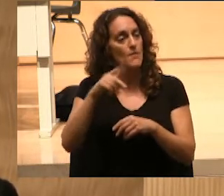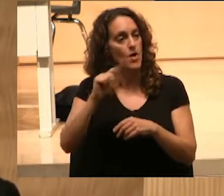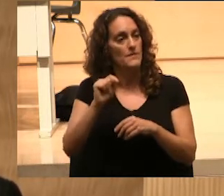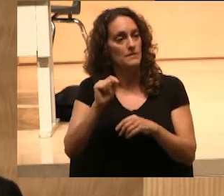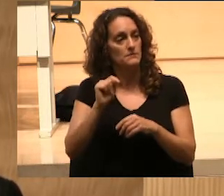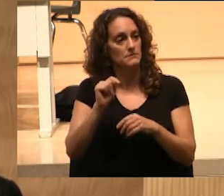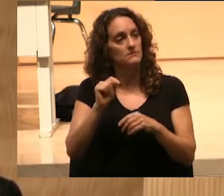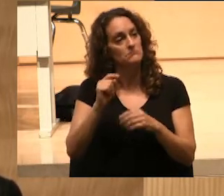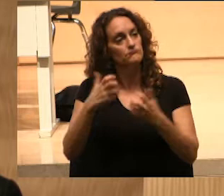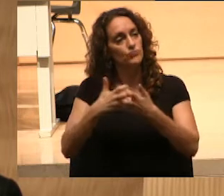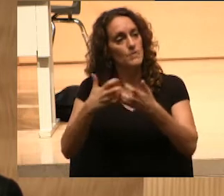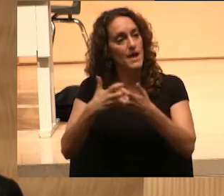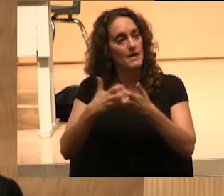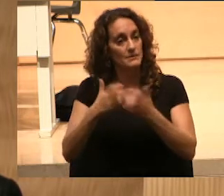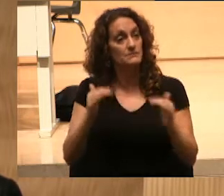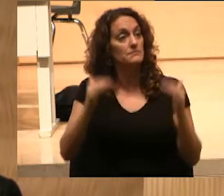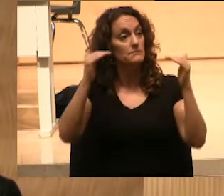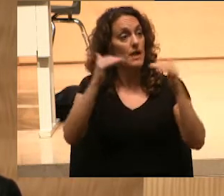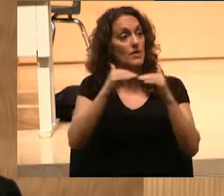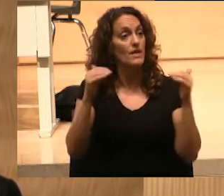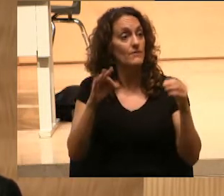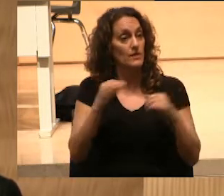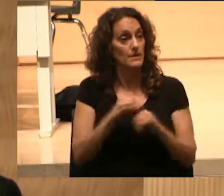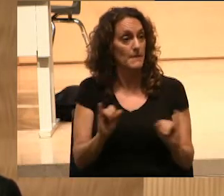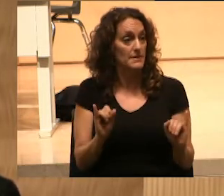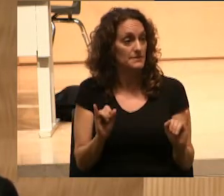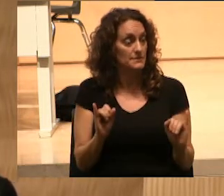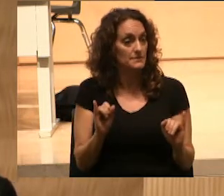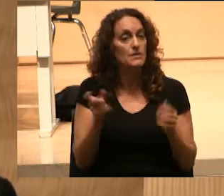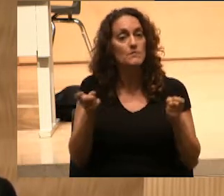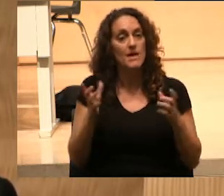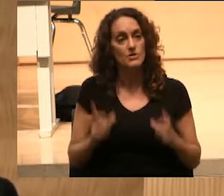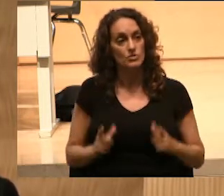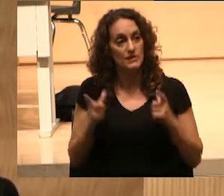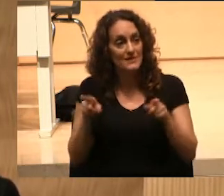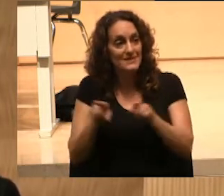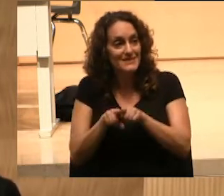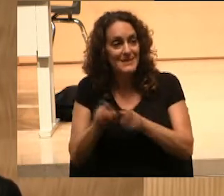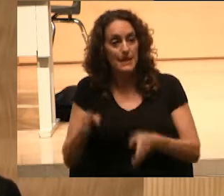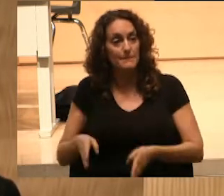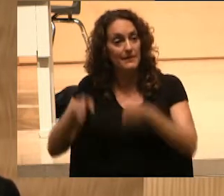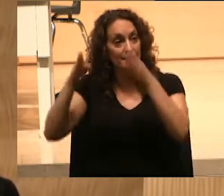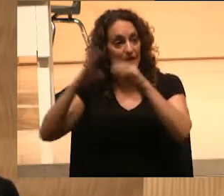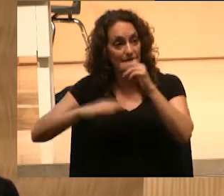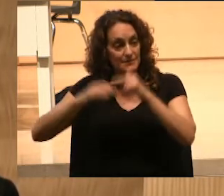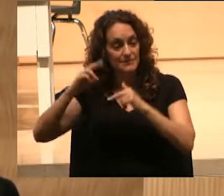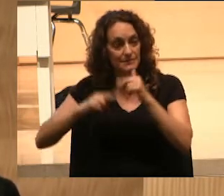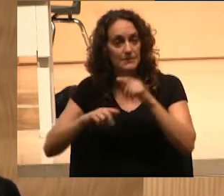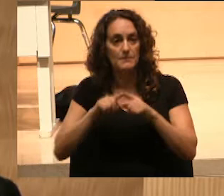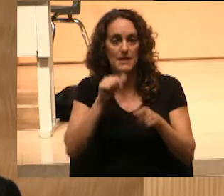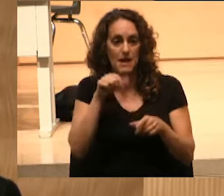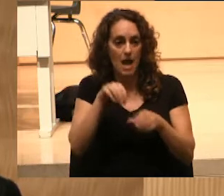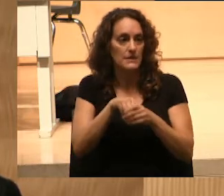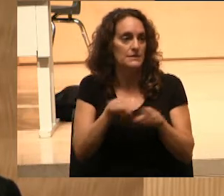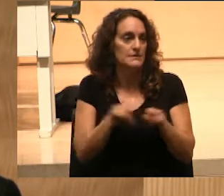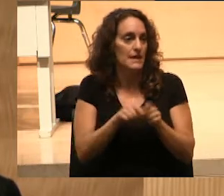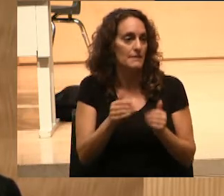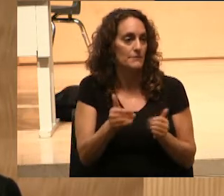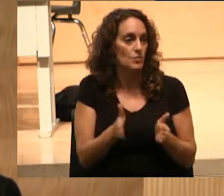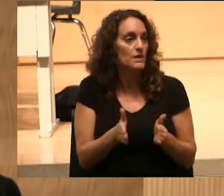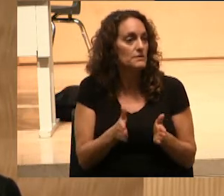level of independence. There's a manager that lives, in the same apartment complex but not in the same unit as